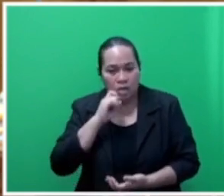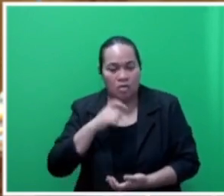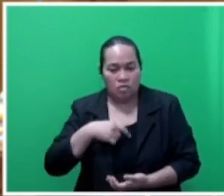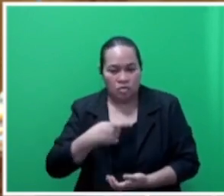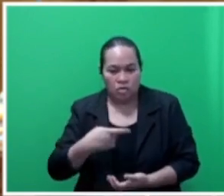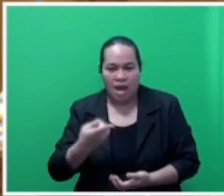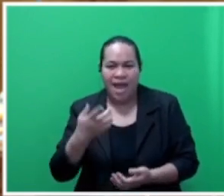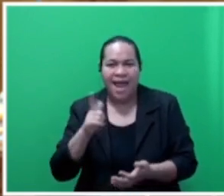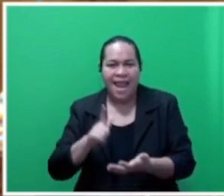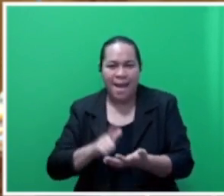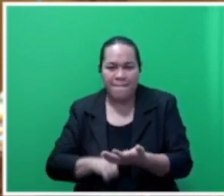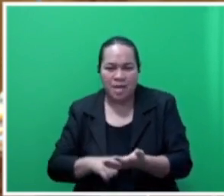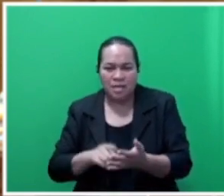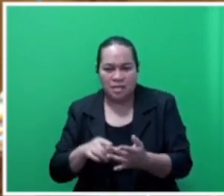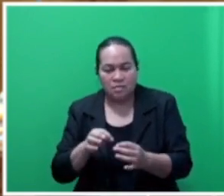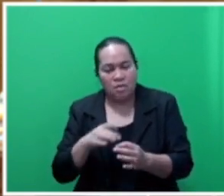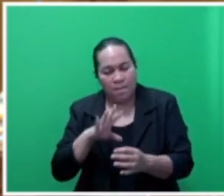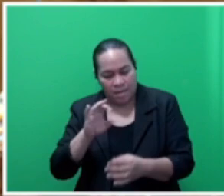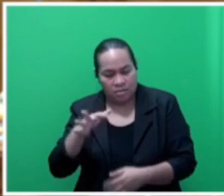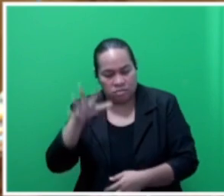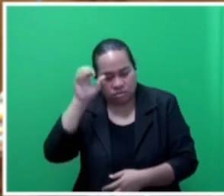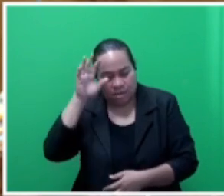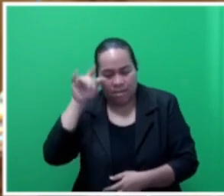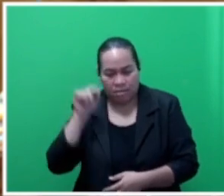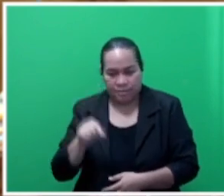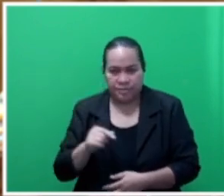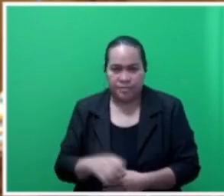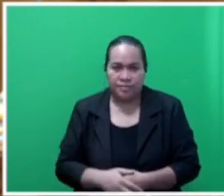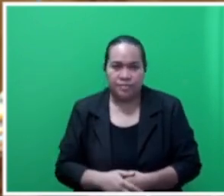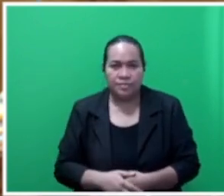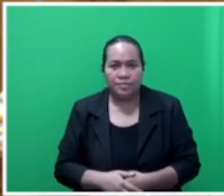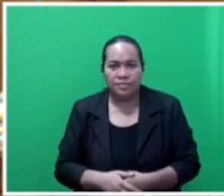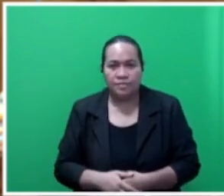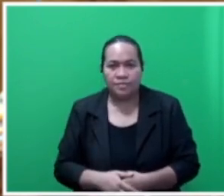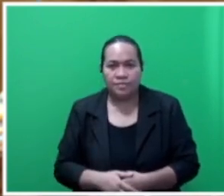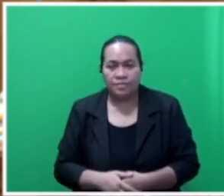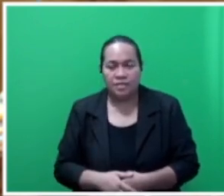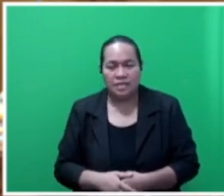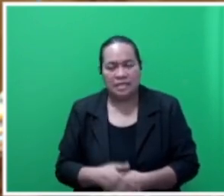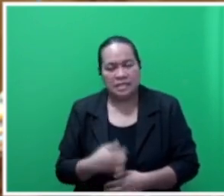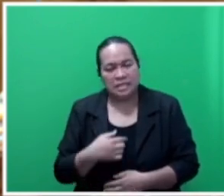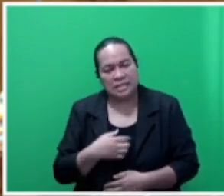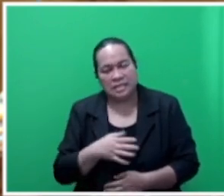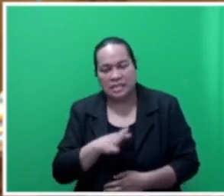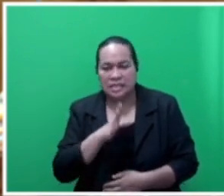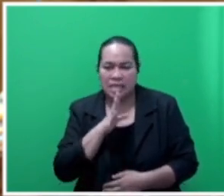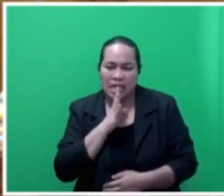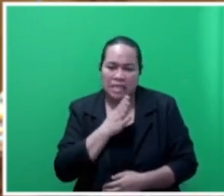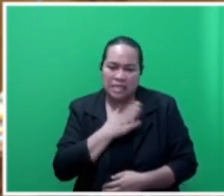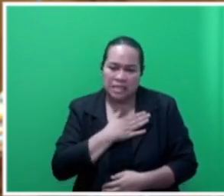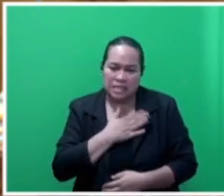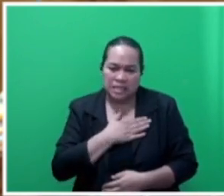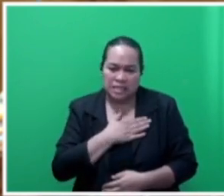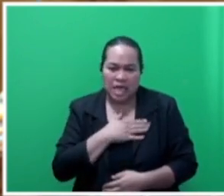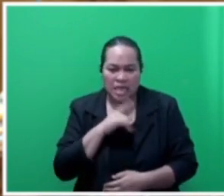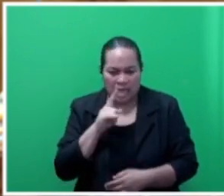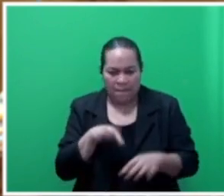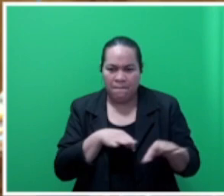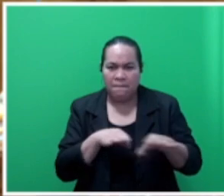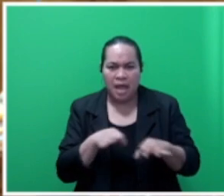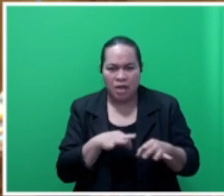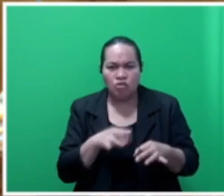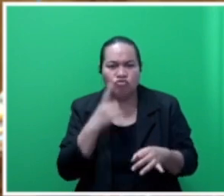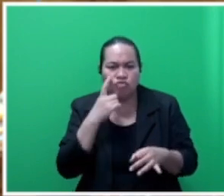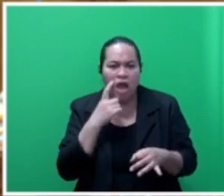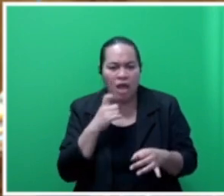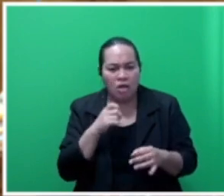contingent liabilities are taken into consideration. It is unfortunate, sir, that the government's planned medium-term strategy to reduce the